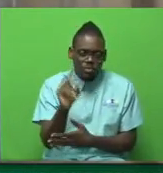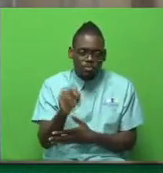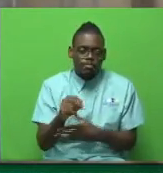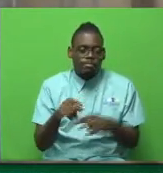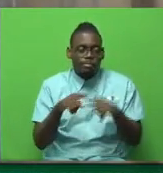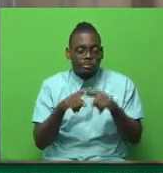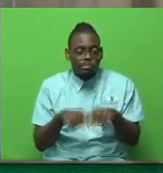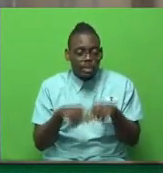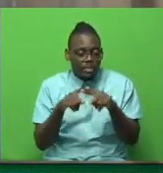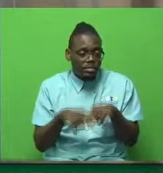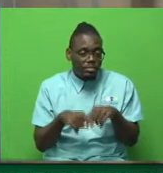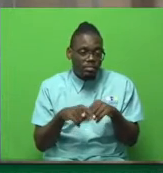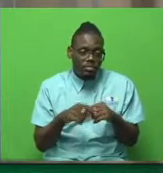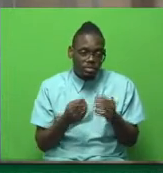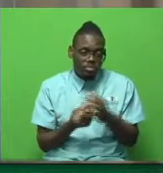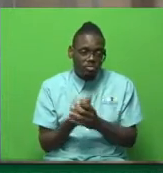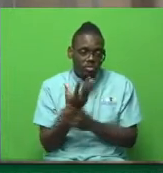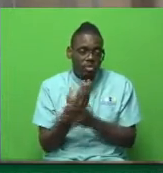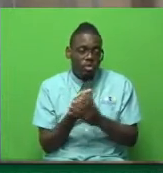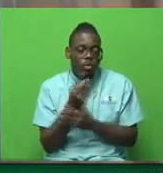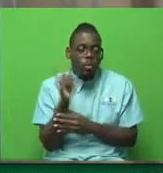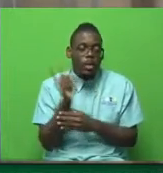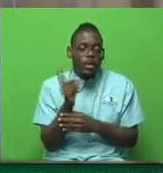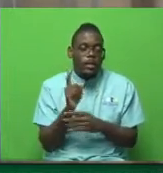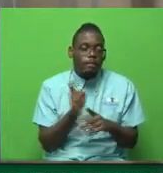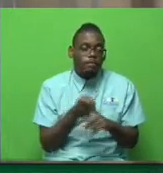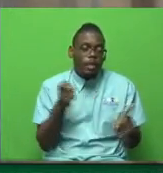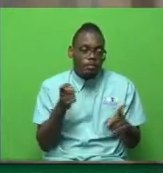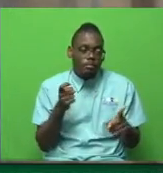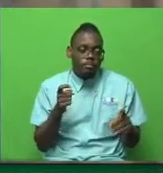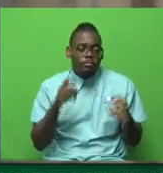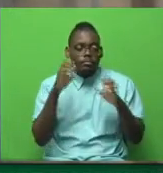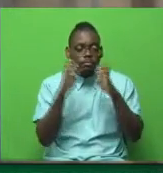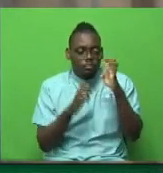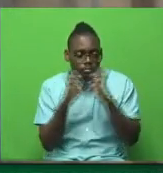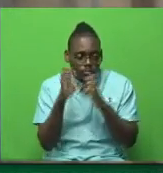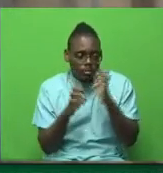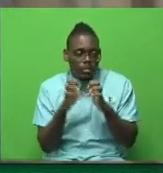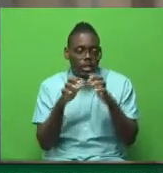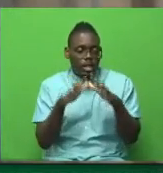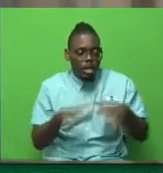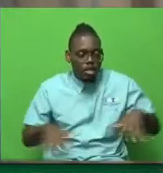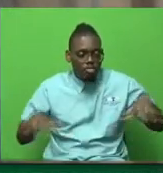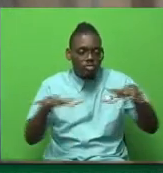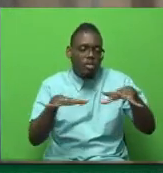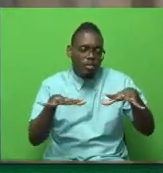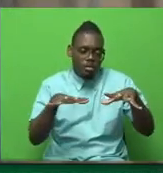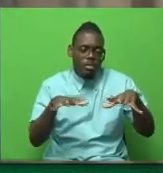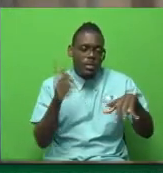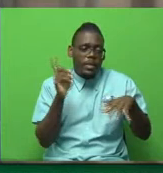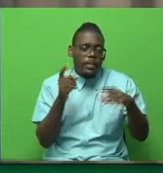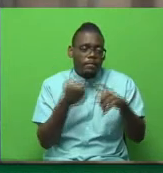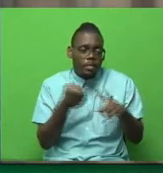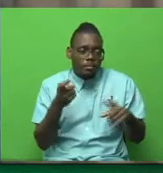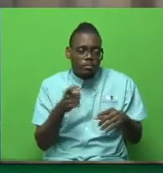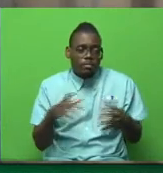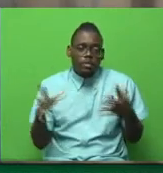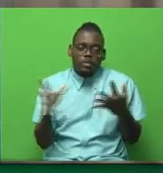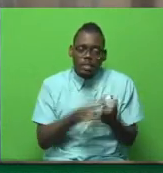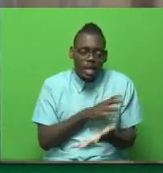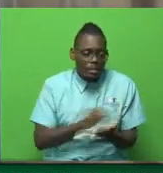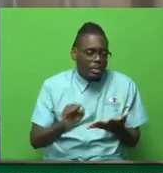sector only they have sabotaged everything else Madam speaker